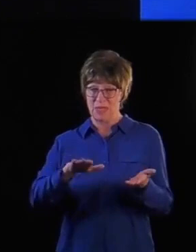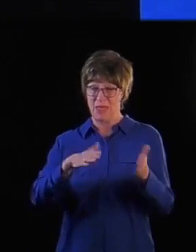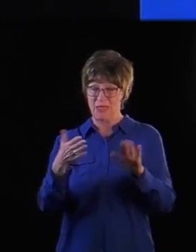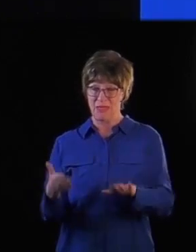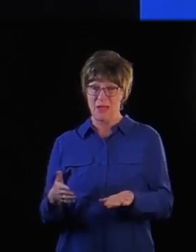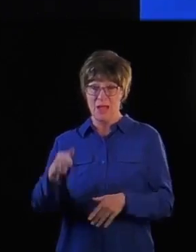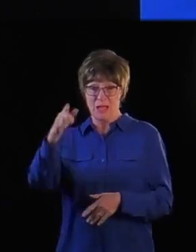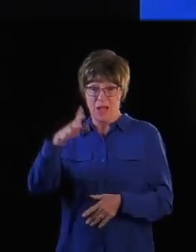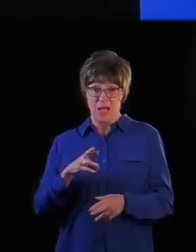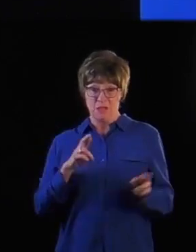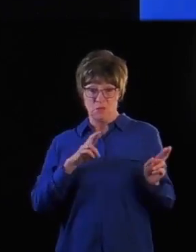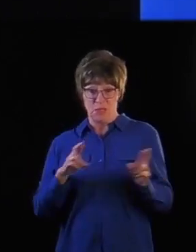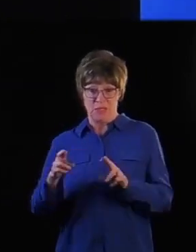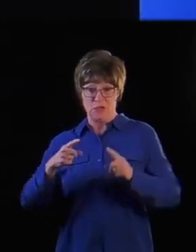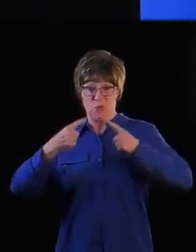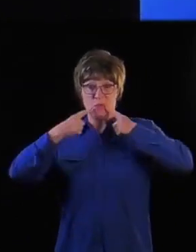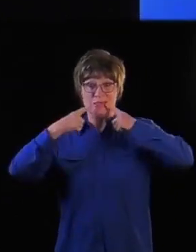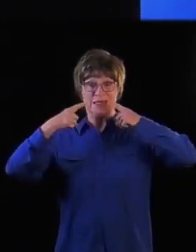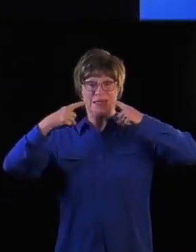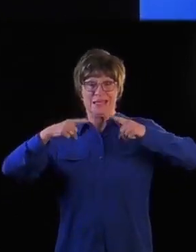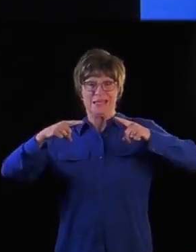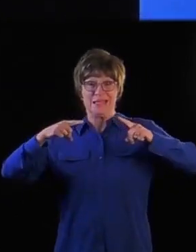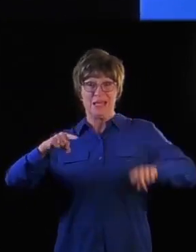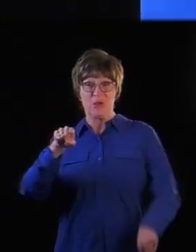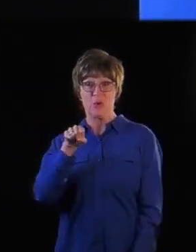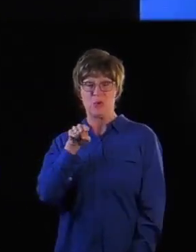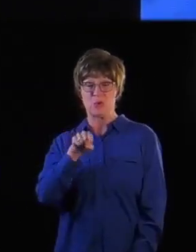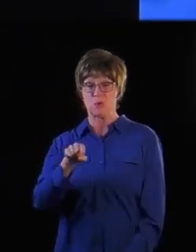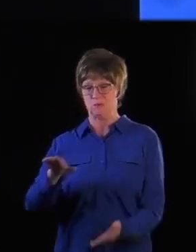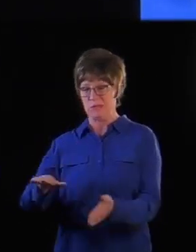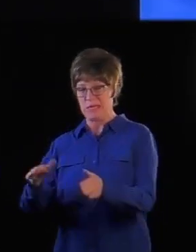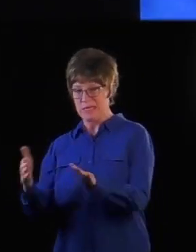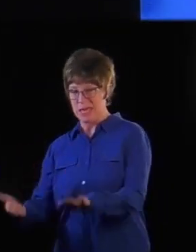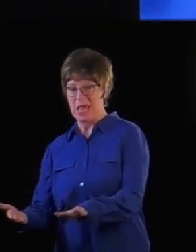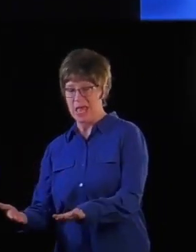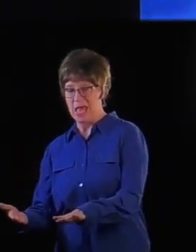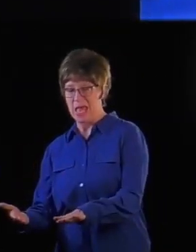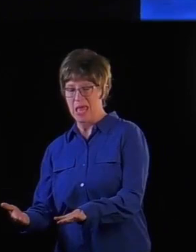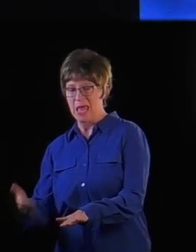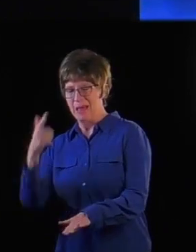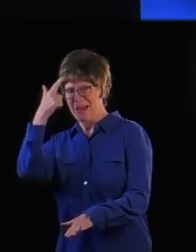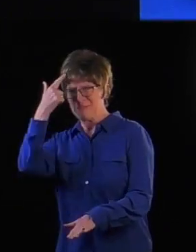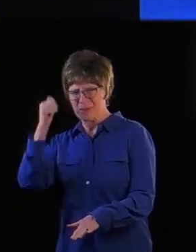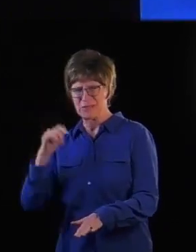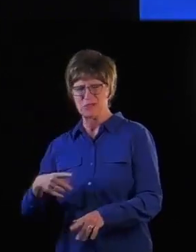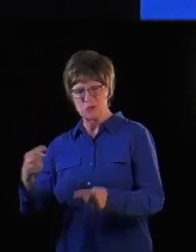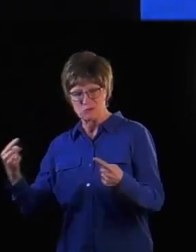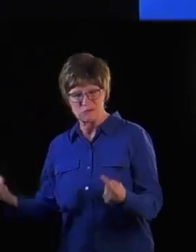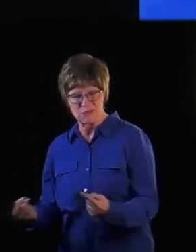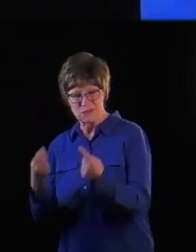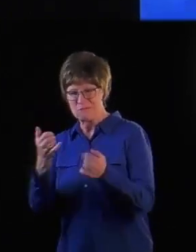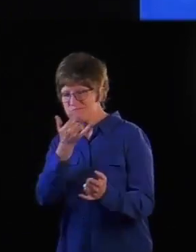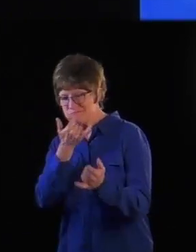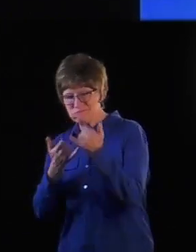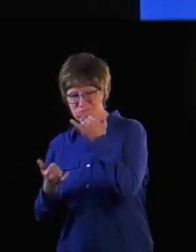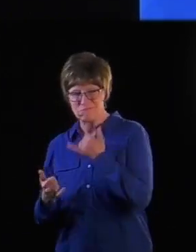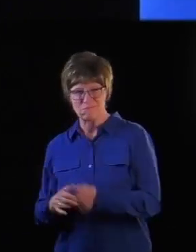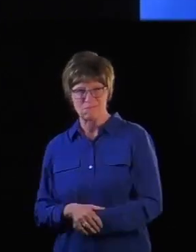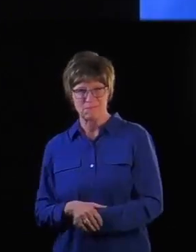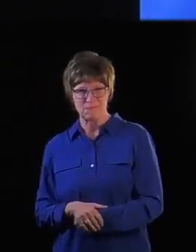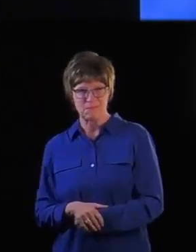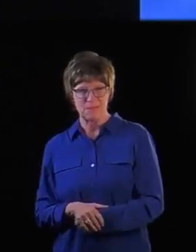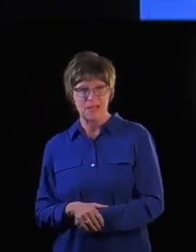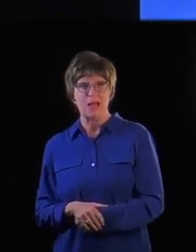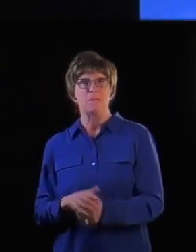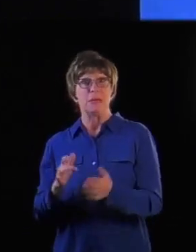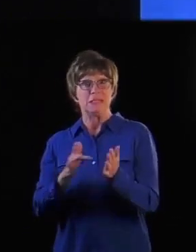God's ready to declare you, in a sense, dead in your sins and your trespasses. And